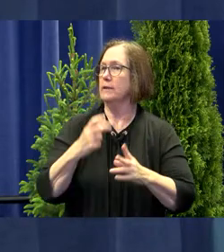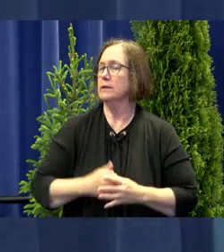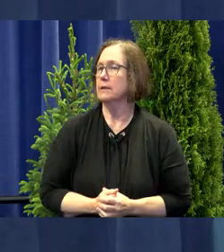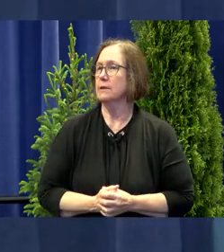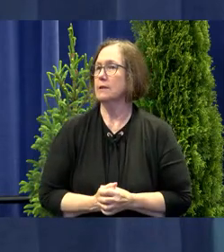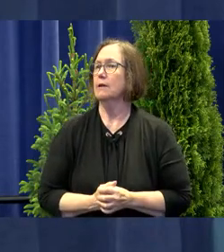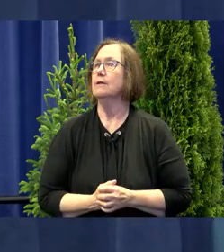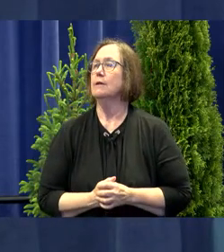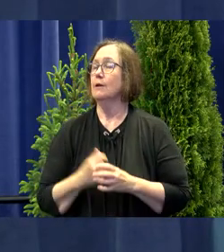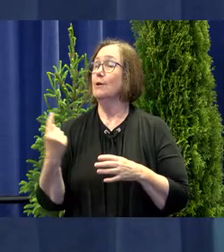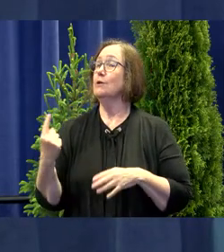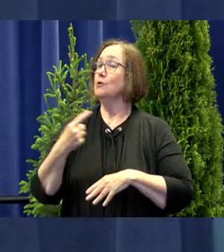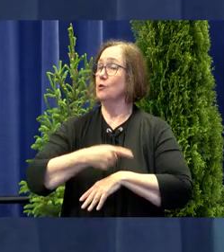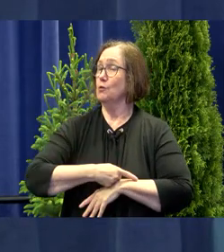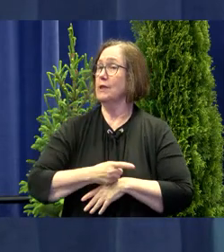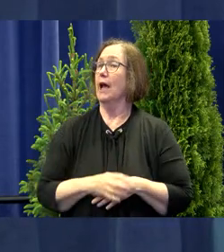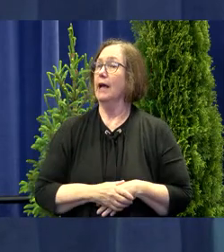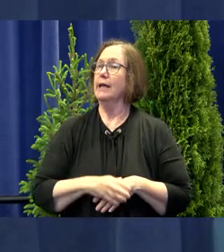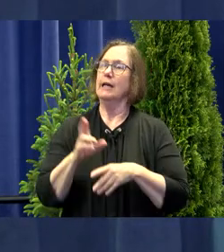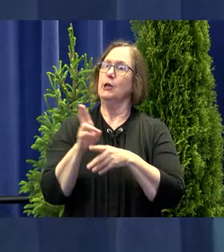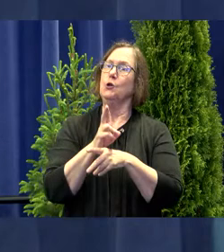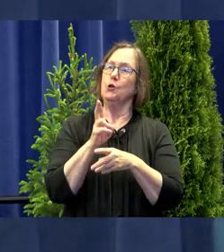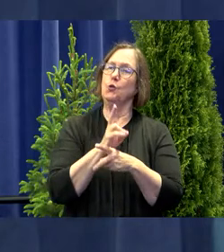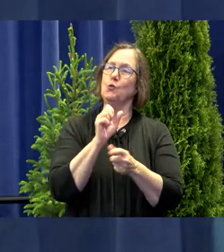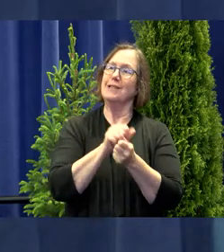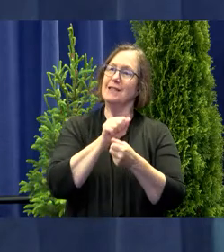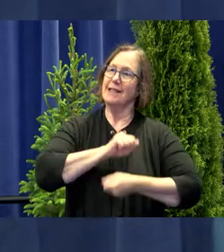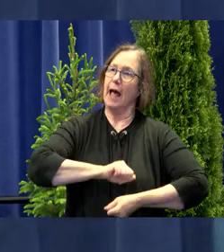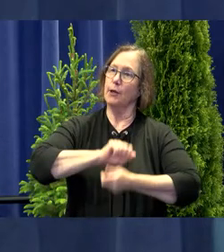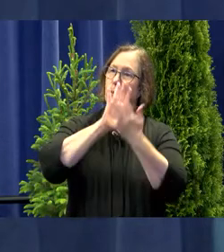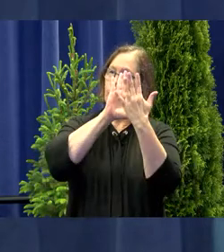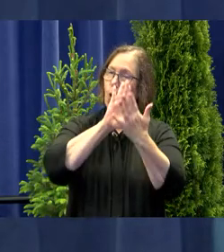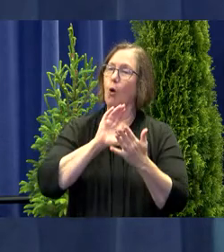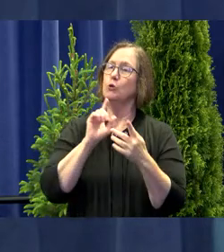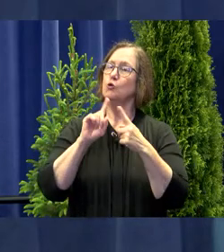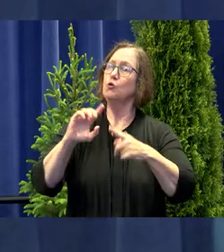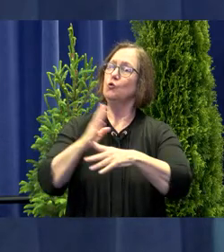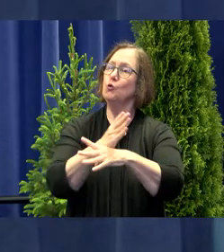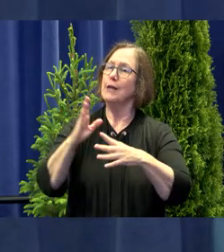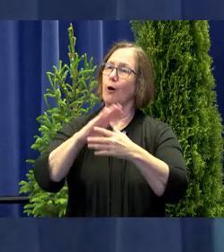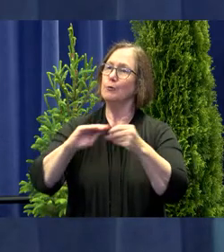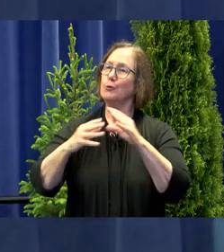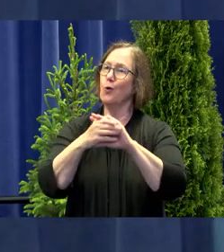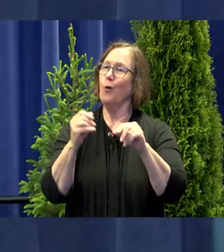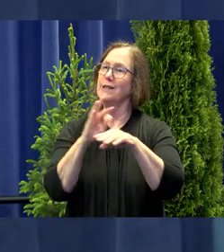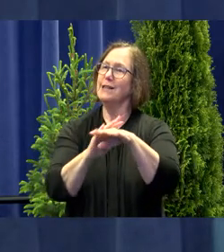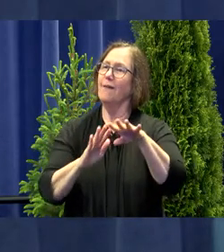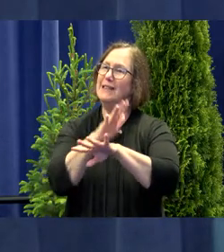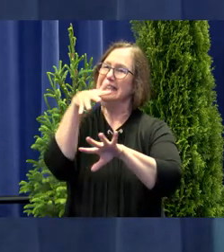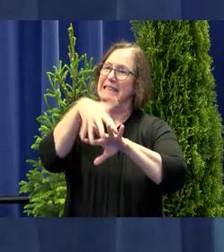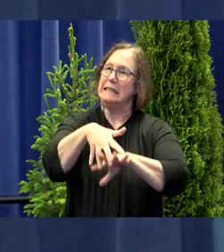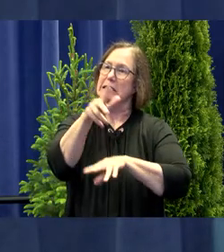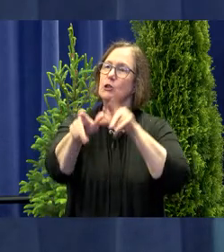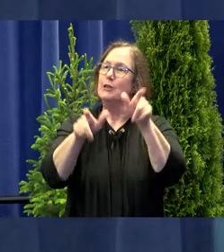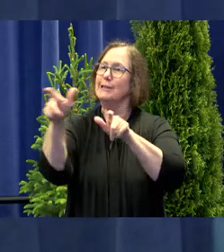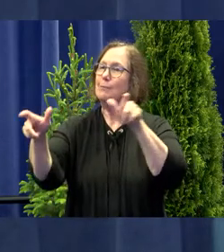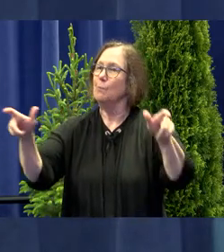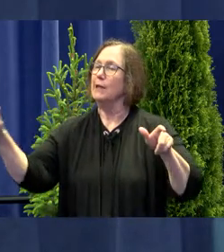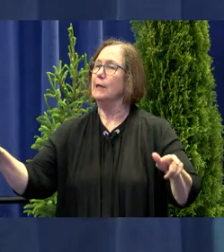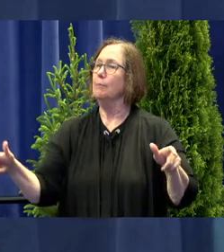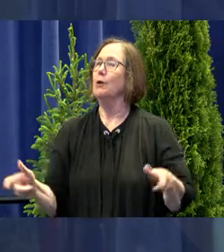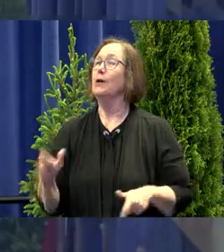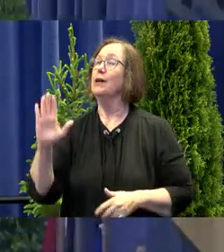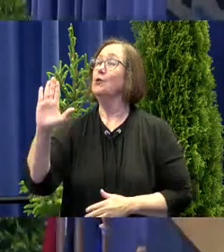Today, he'll use a similar approach and share stories of resilience and community. Please welcome your class